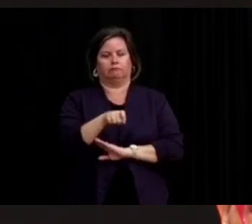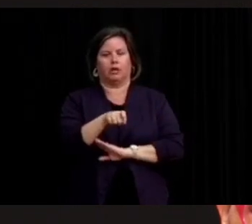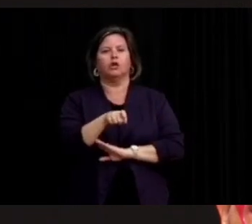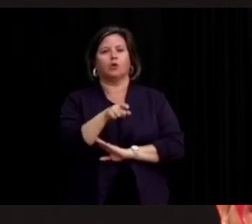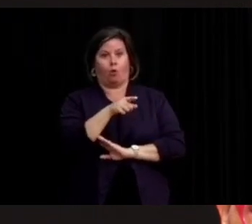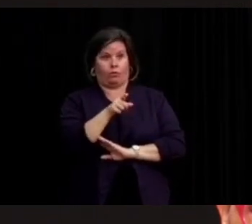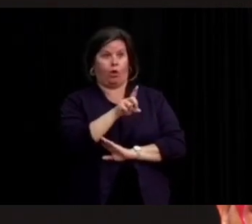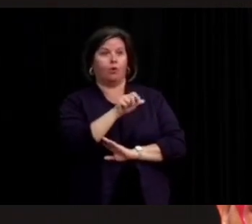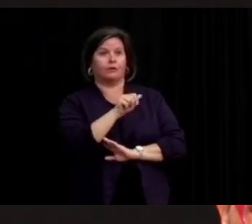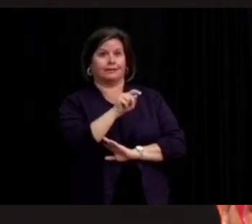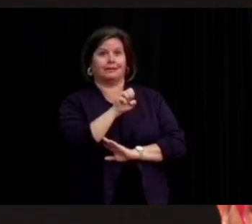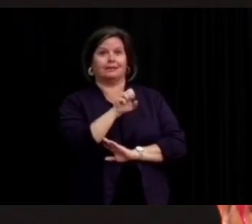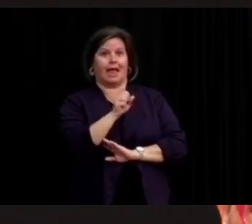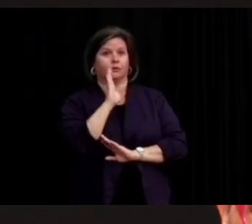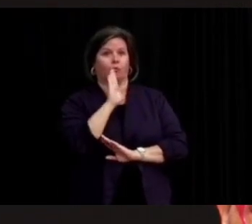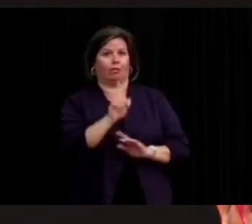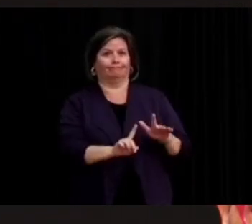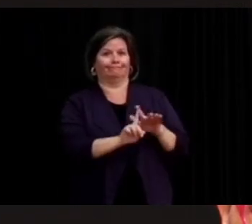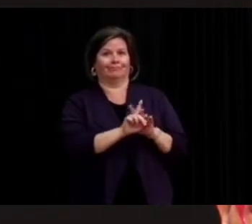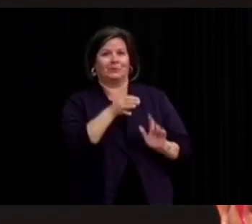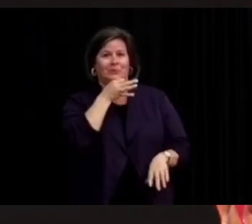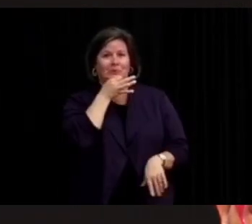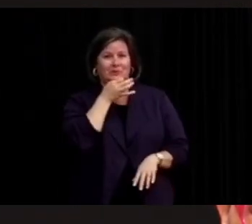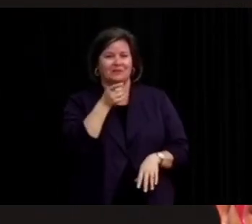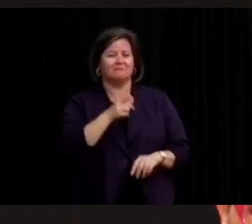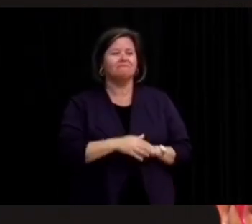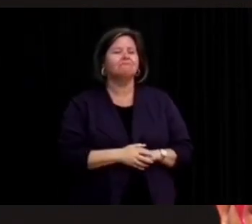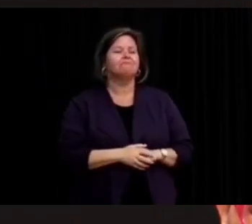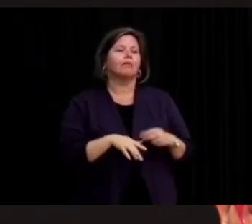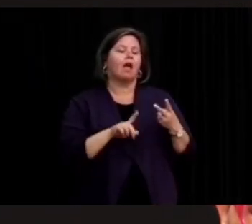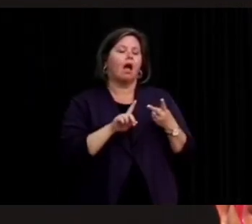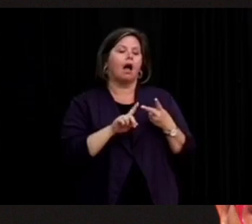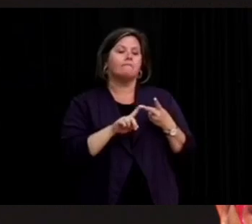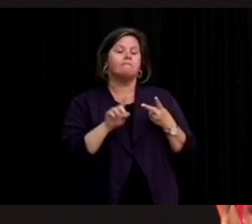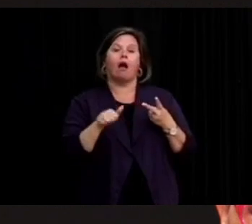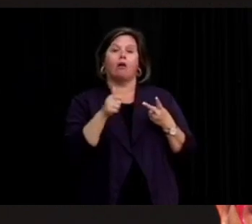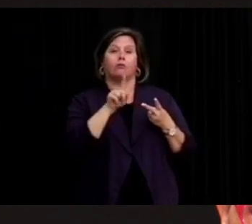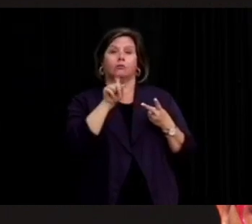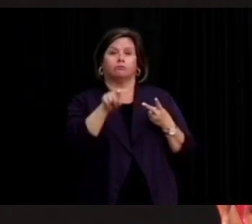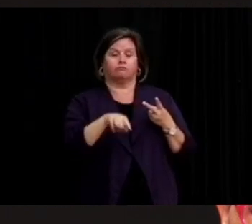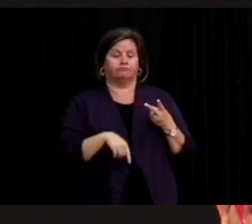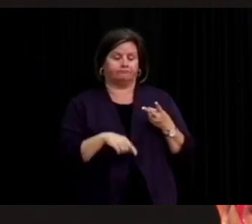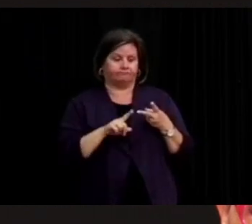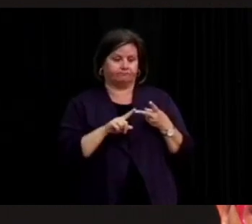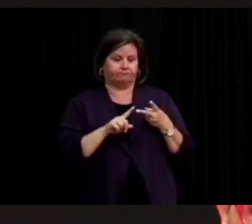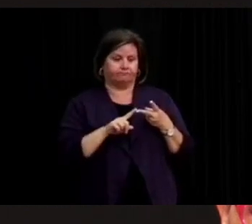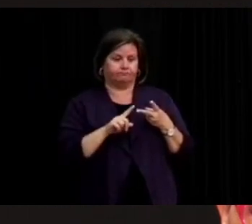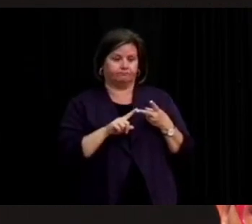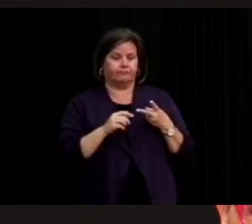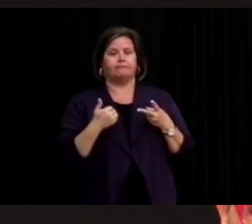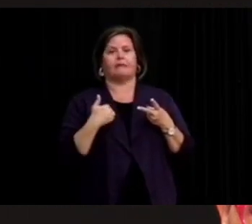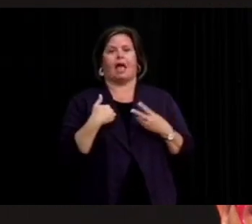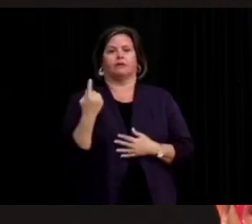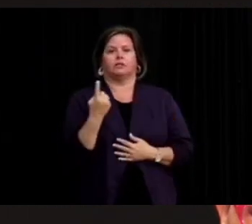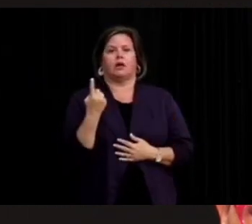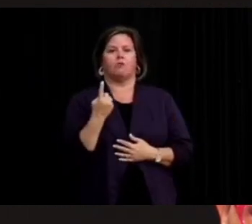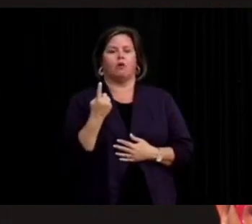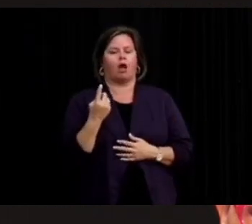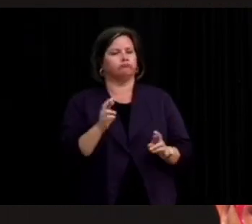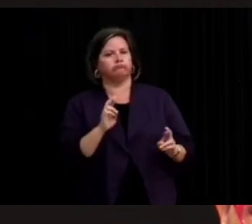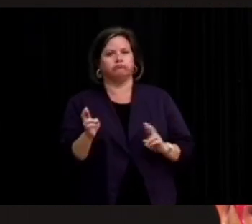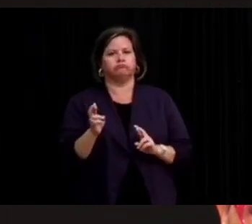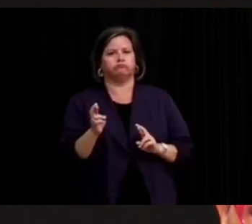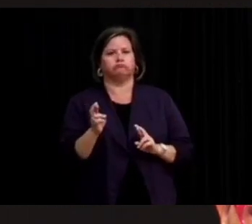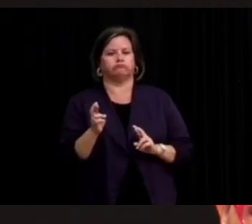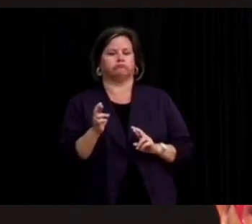come in fairly soon. And the other question that you asked was about us having someone that's more readily available to respond